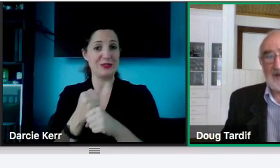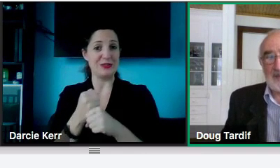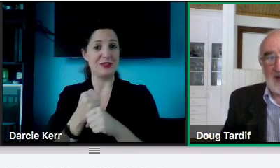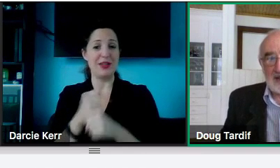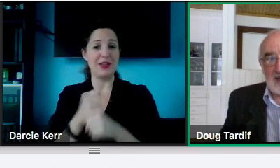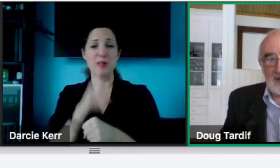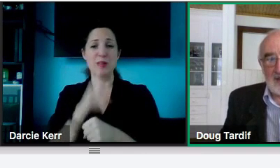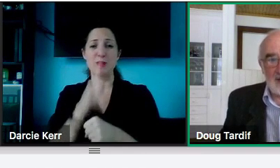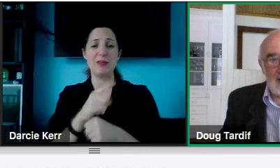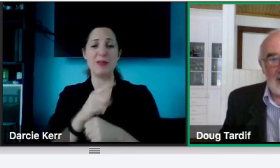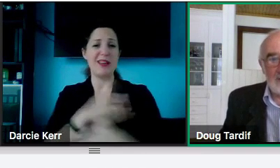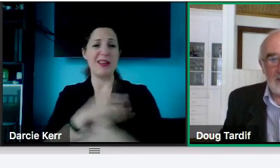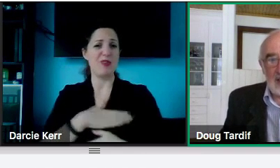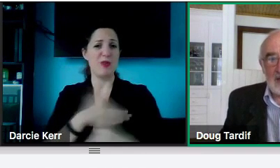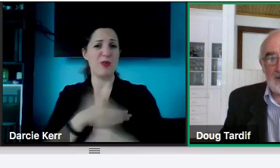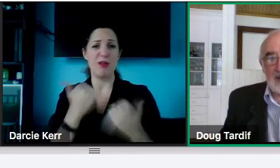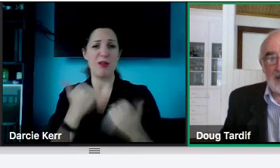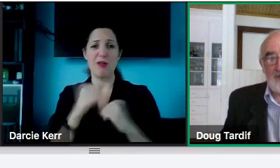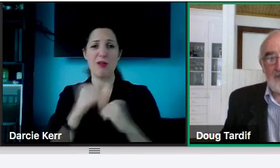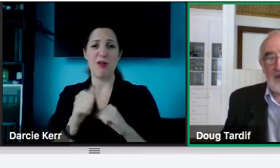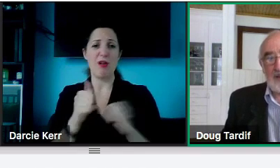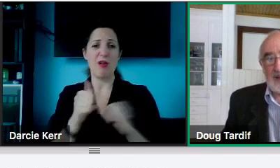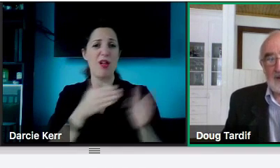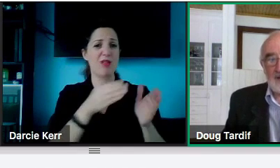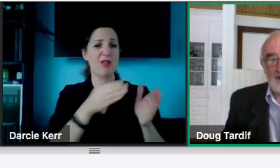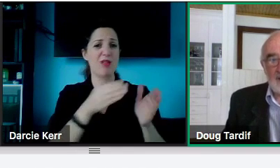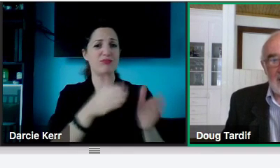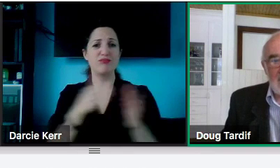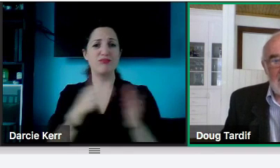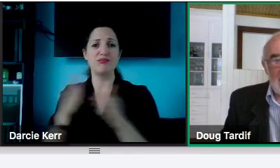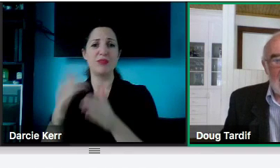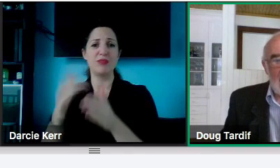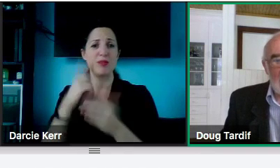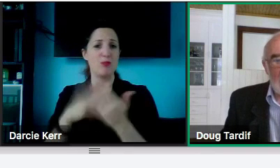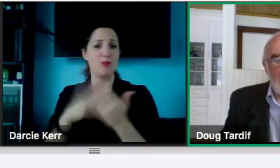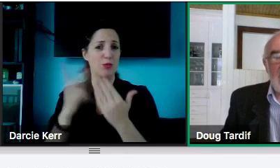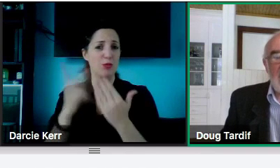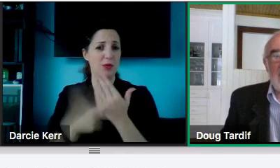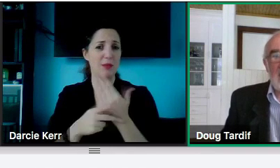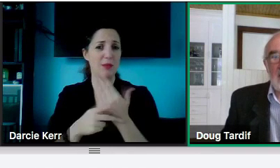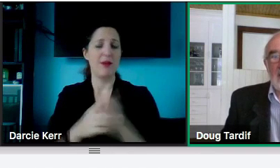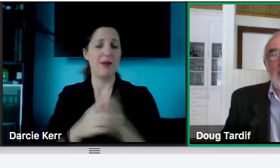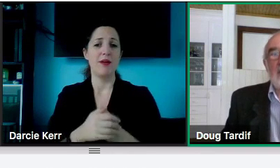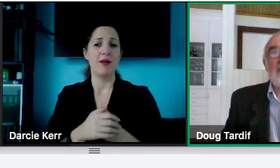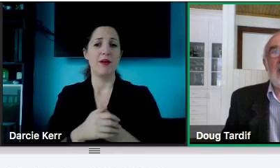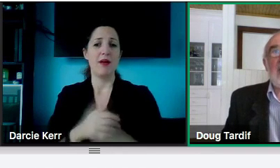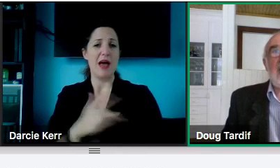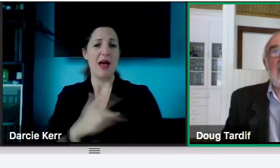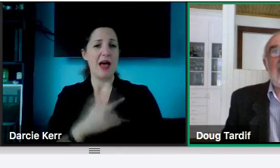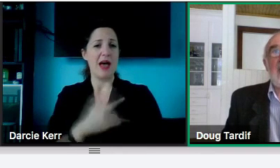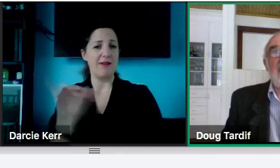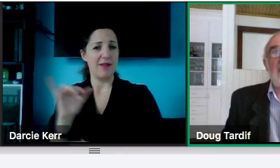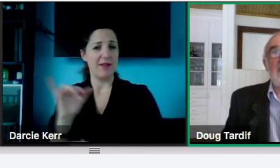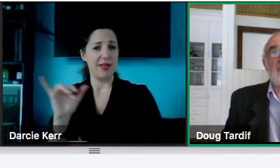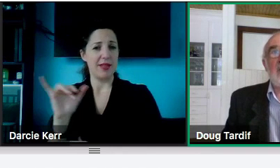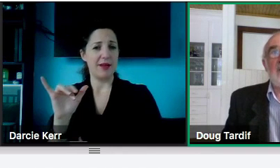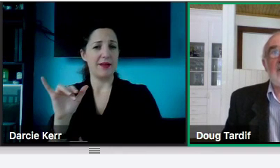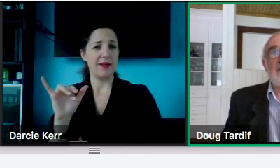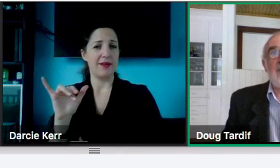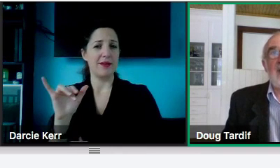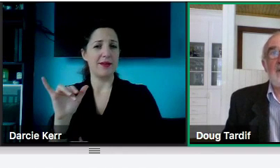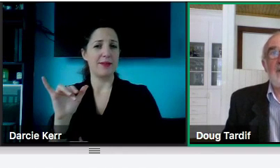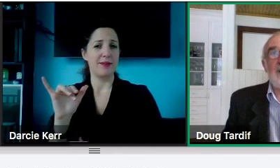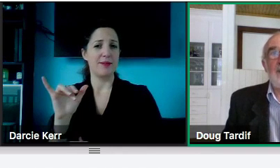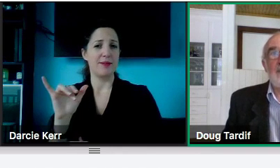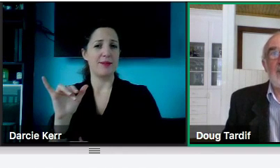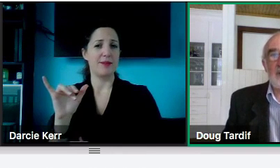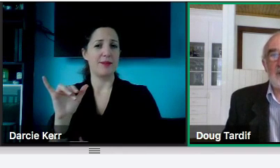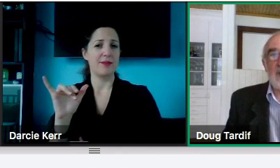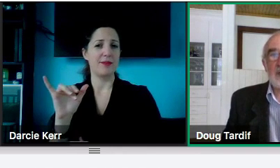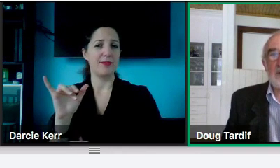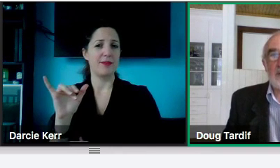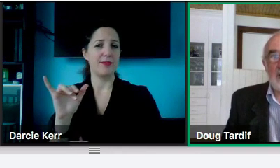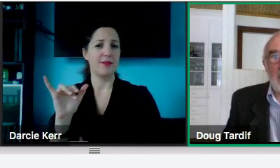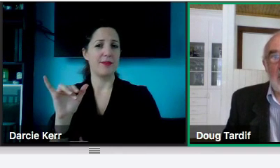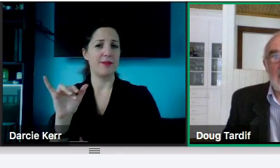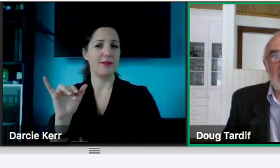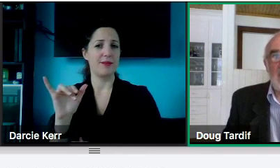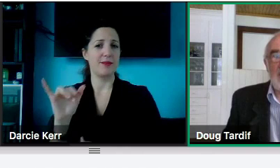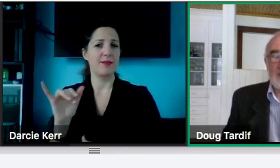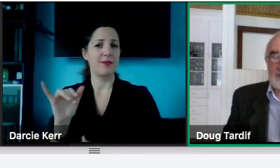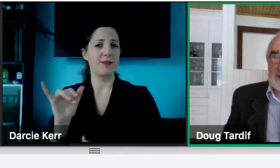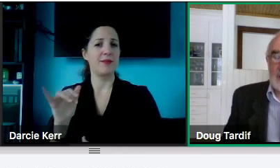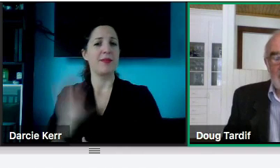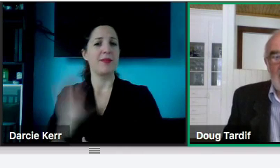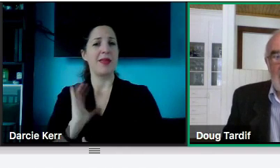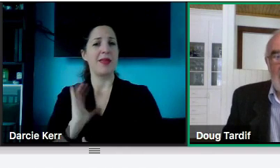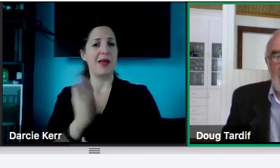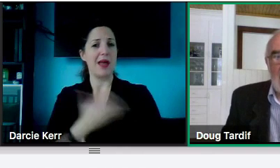every aspect of it. And I really, really feel that we're bringing a service that is much